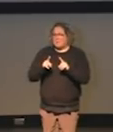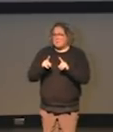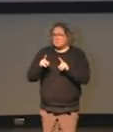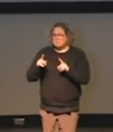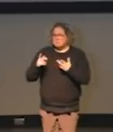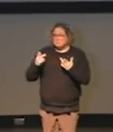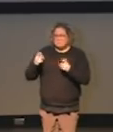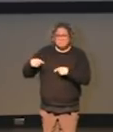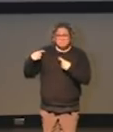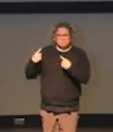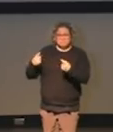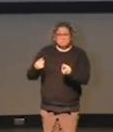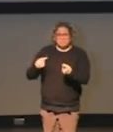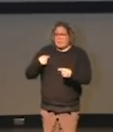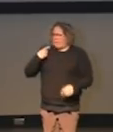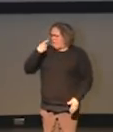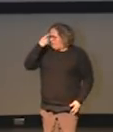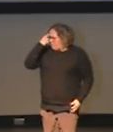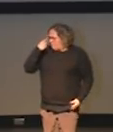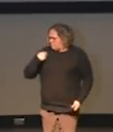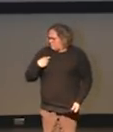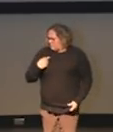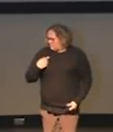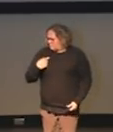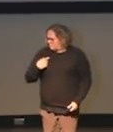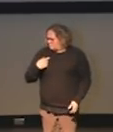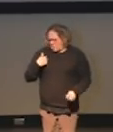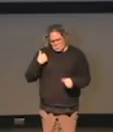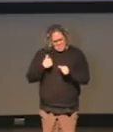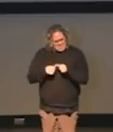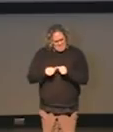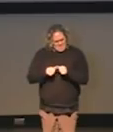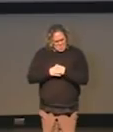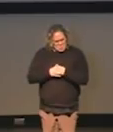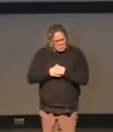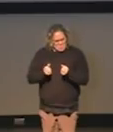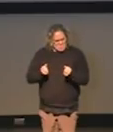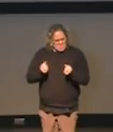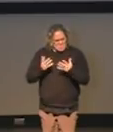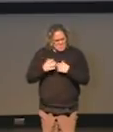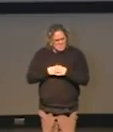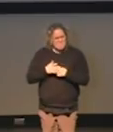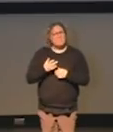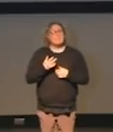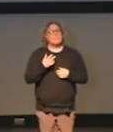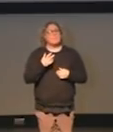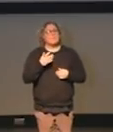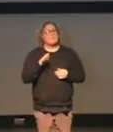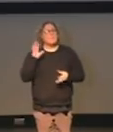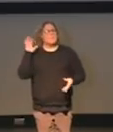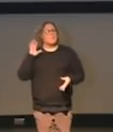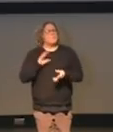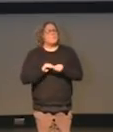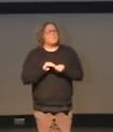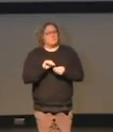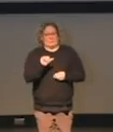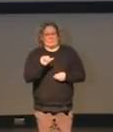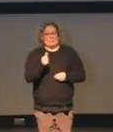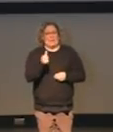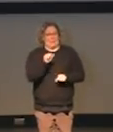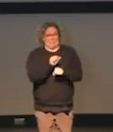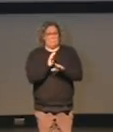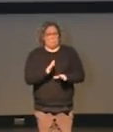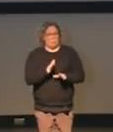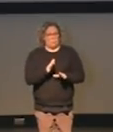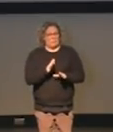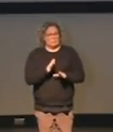had, I think, I can't remember the number, how many. So we've had on the order of about 10 employees that have